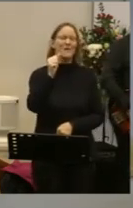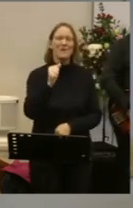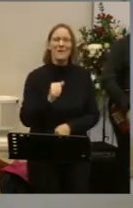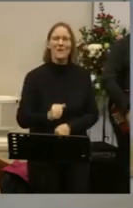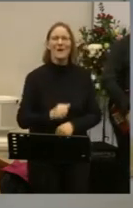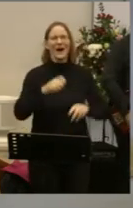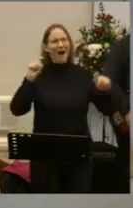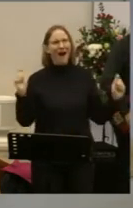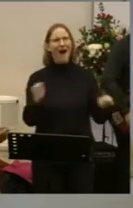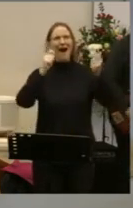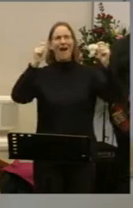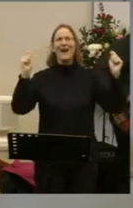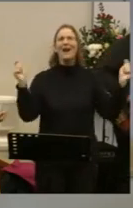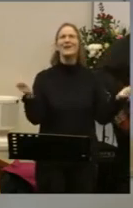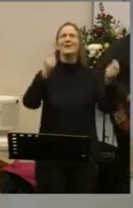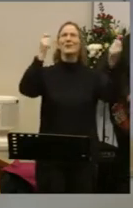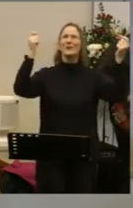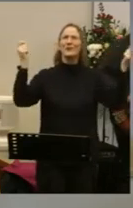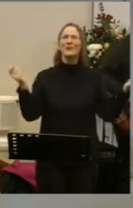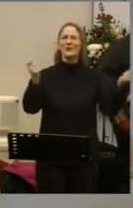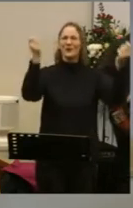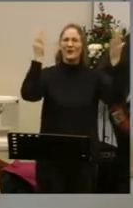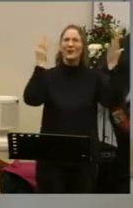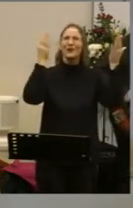Hallelujah Hallelujah,